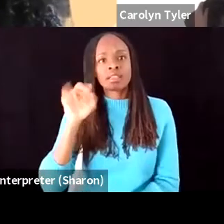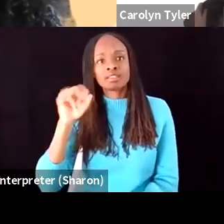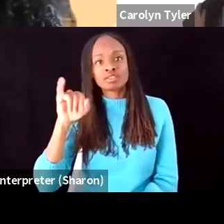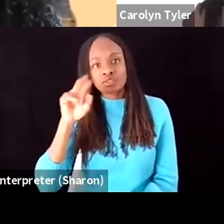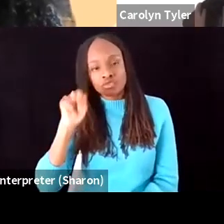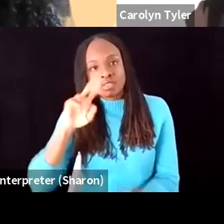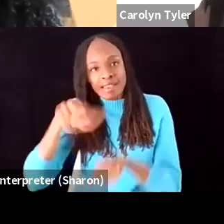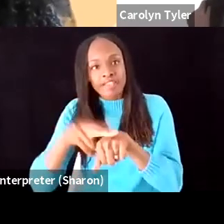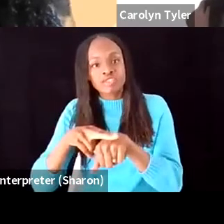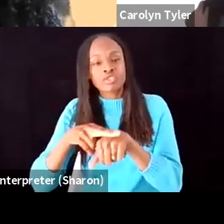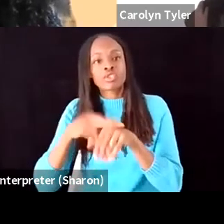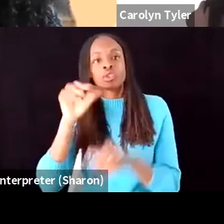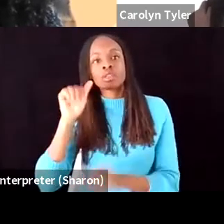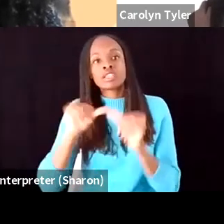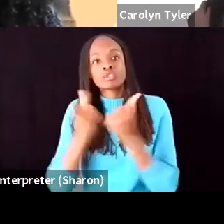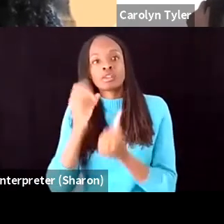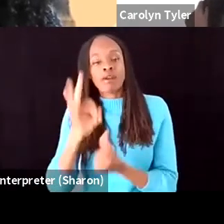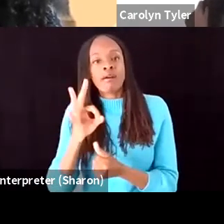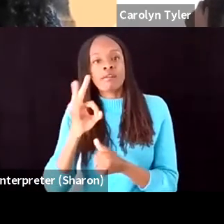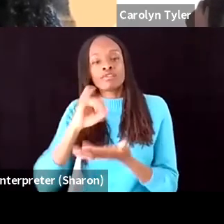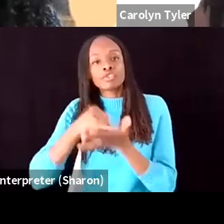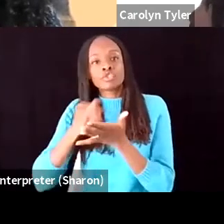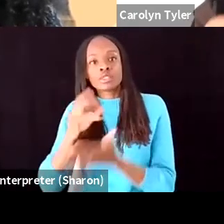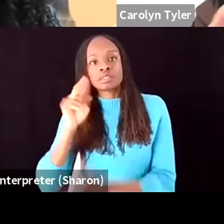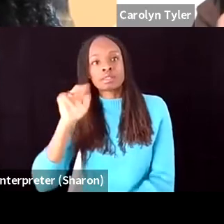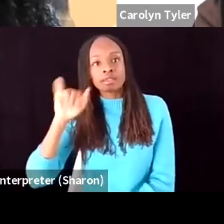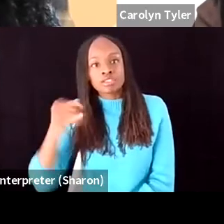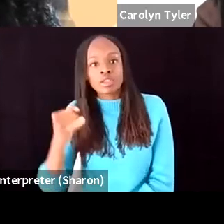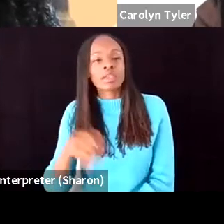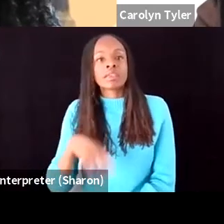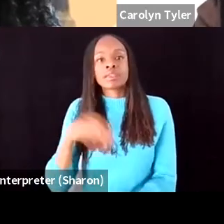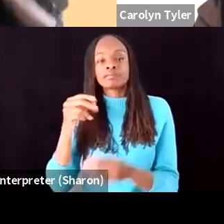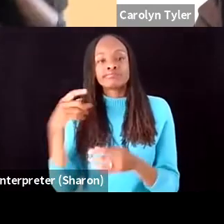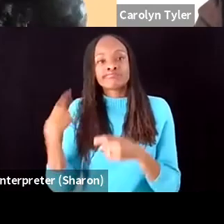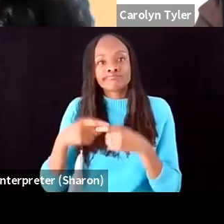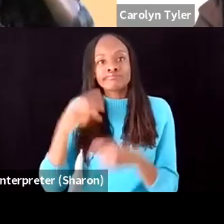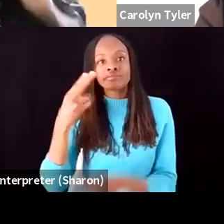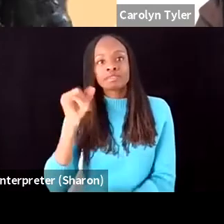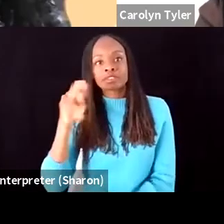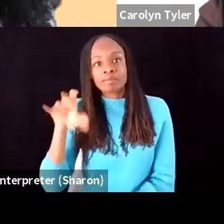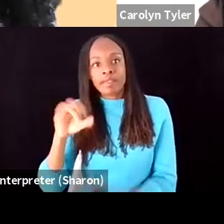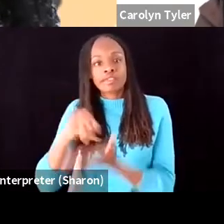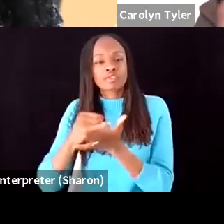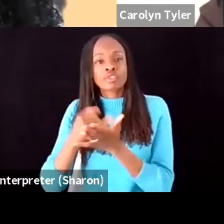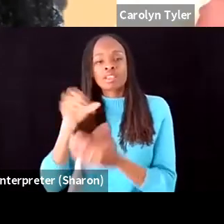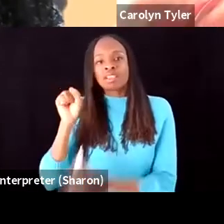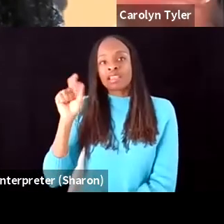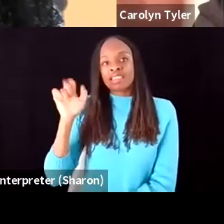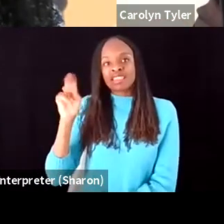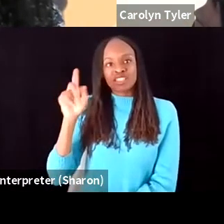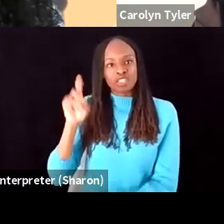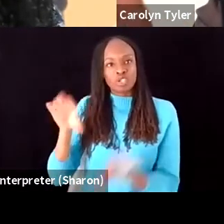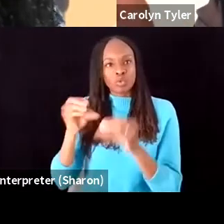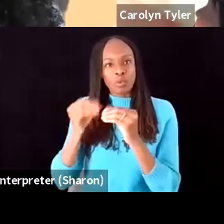Black Journalists, and the Hispanic Association, the stations have to do more than send